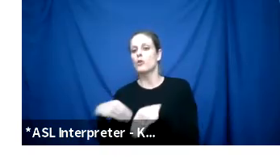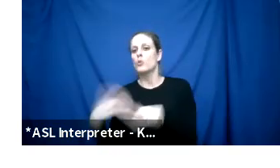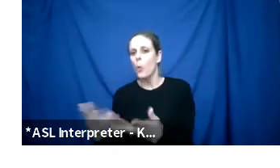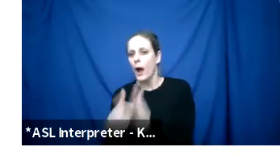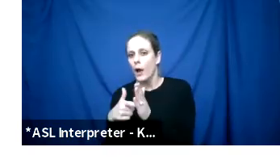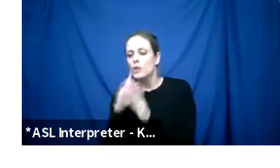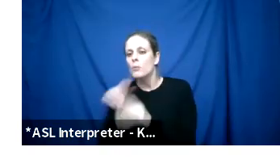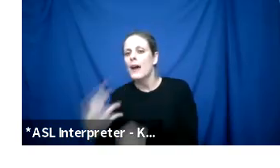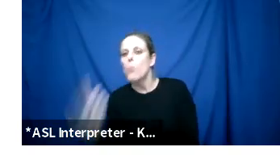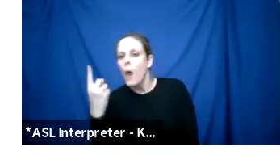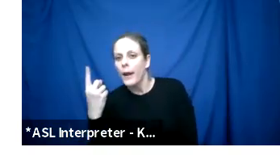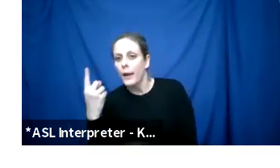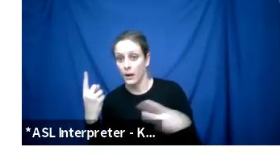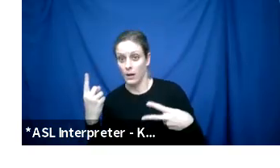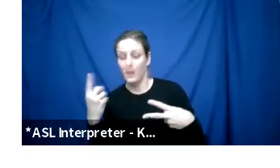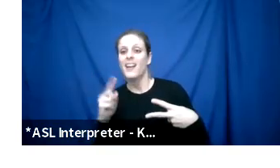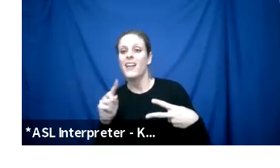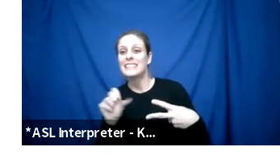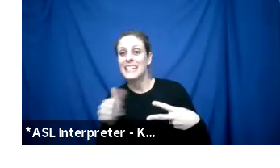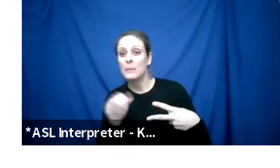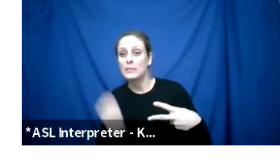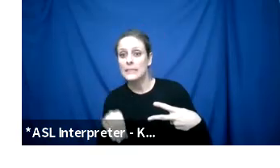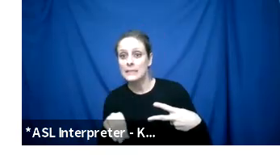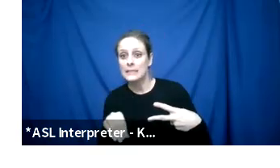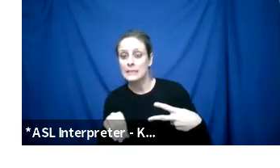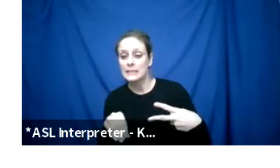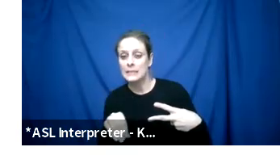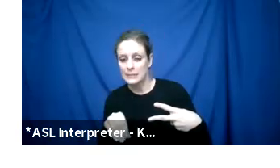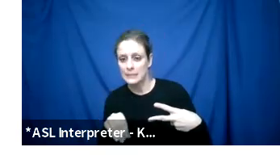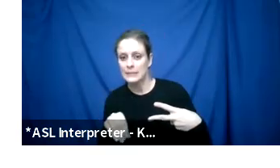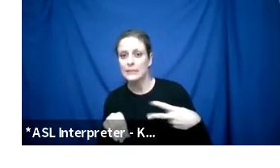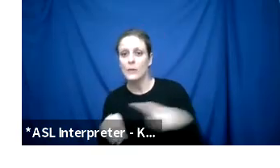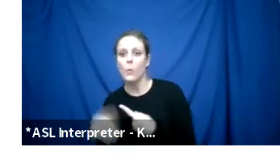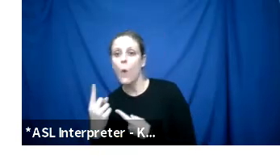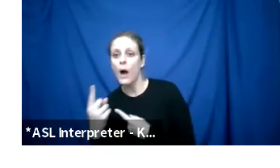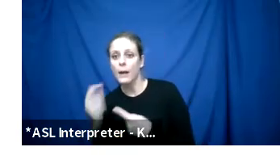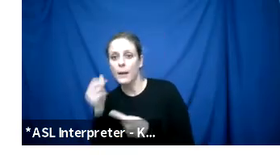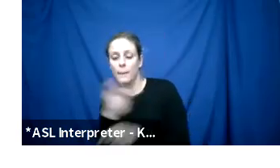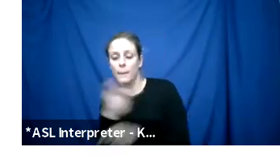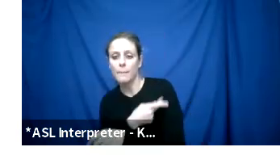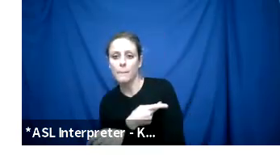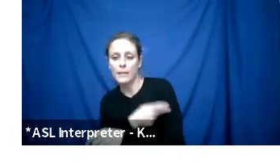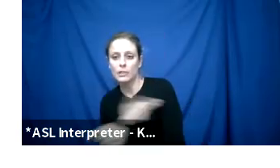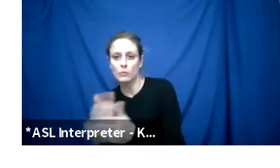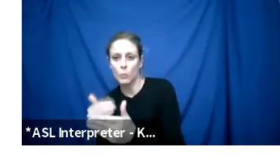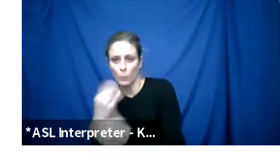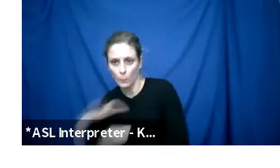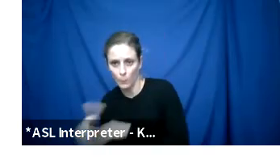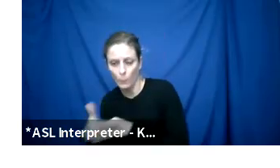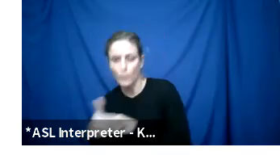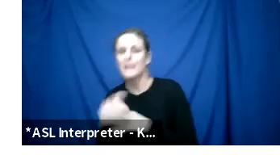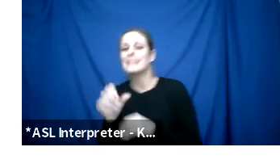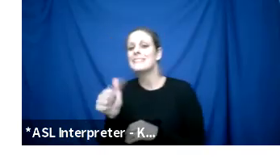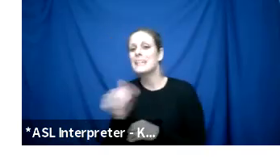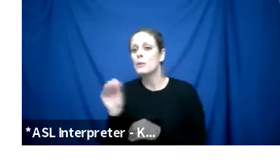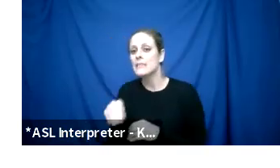room. That is 10% of 10 and not 10% of 100. Okay, so that's how that